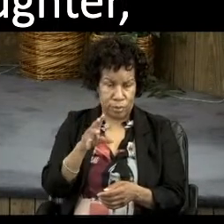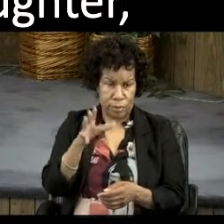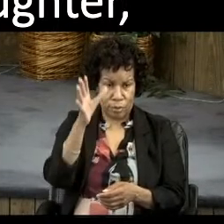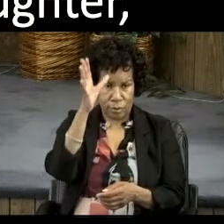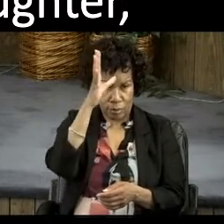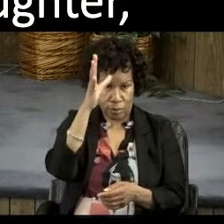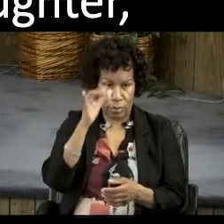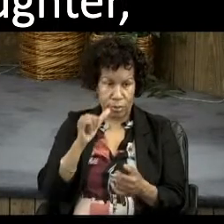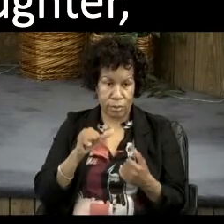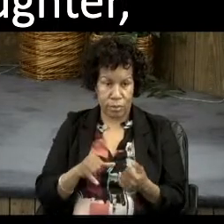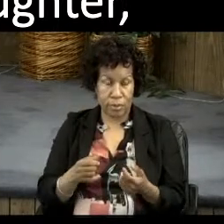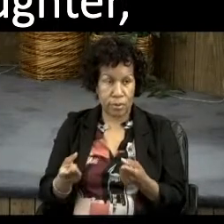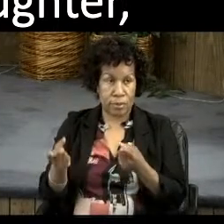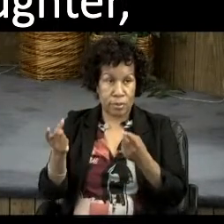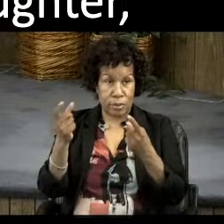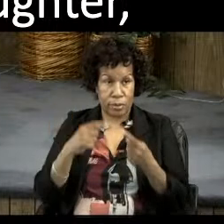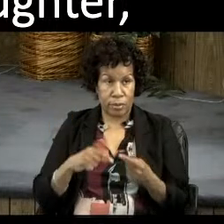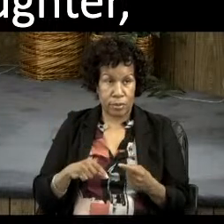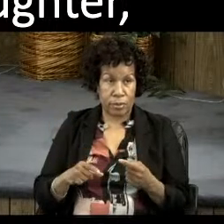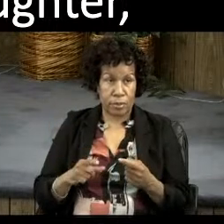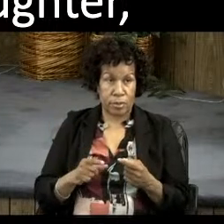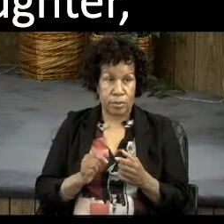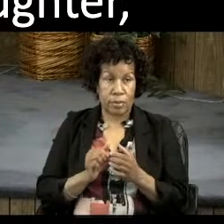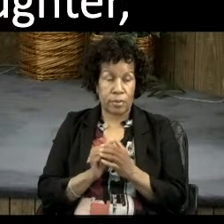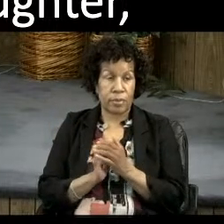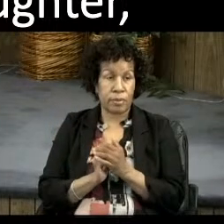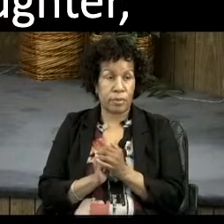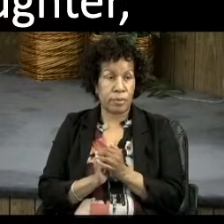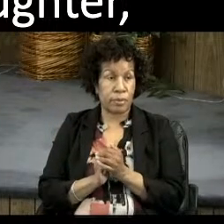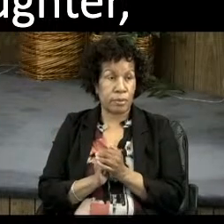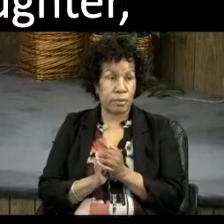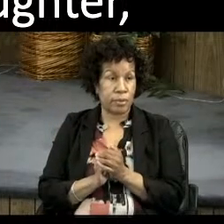up? You start talking about the devil's too big.